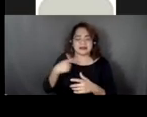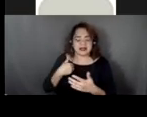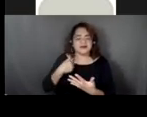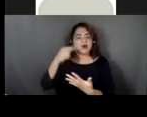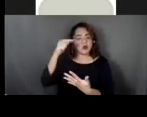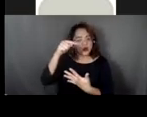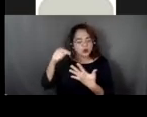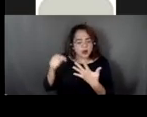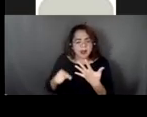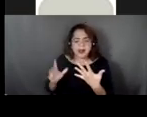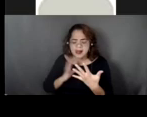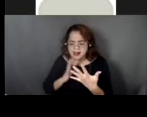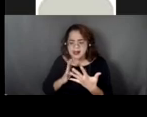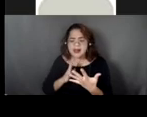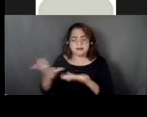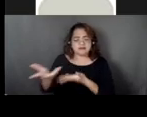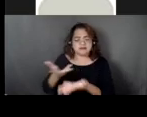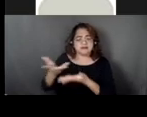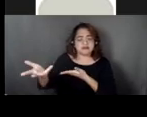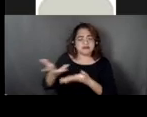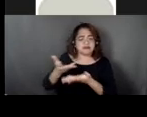just blossom through their care.